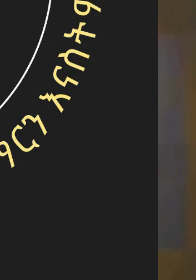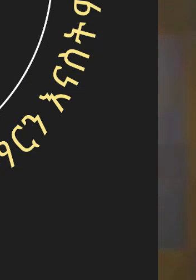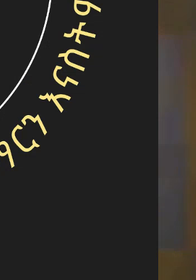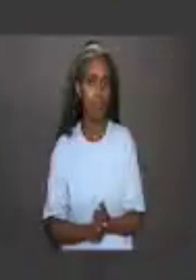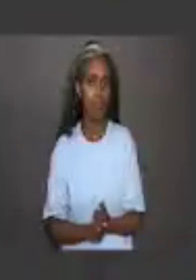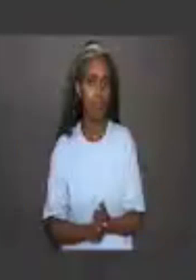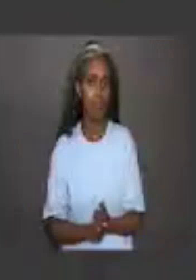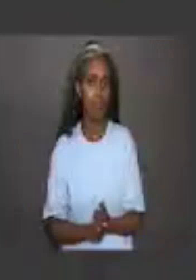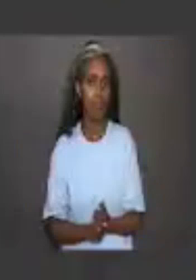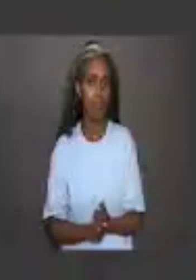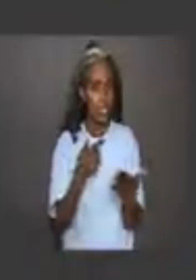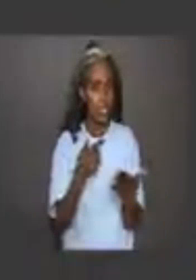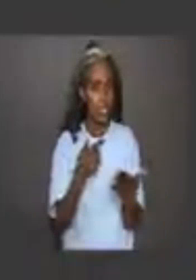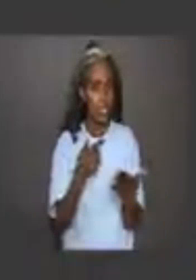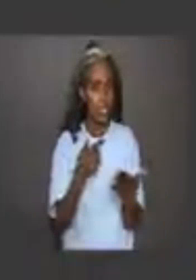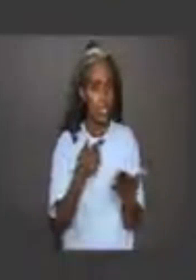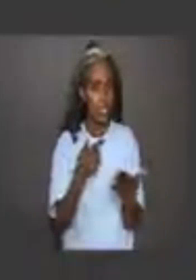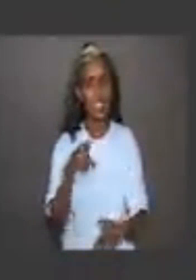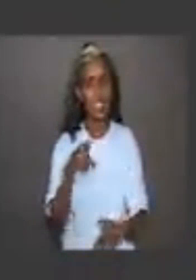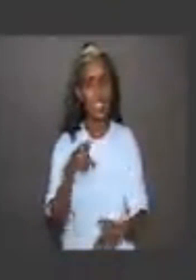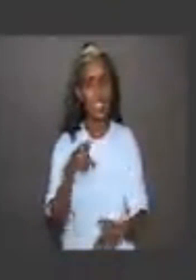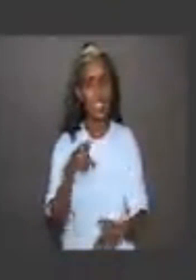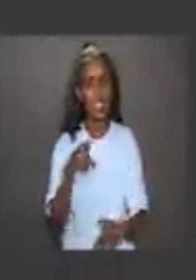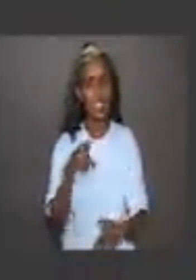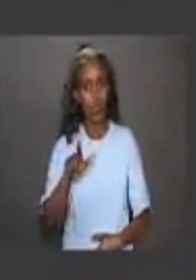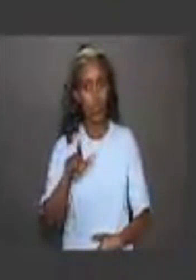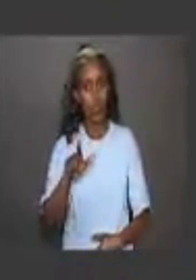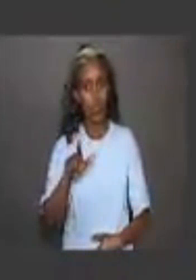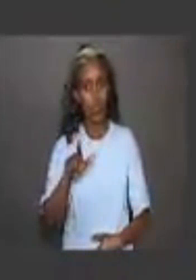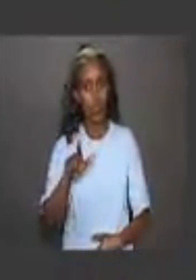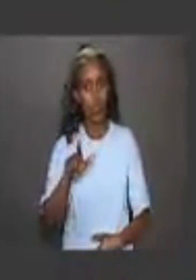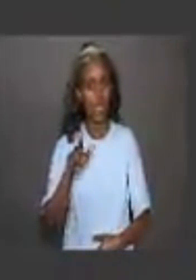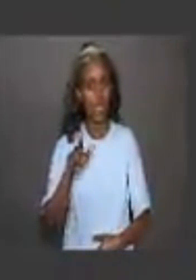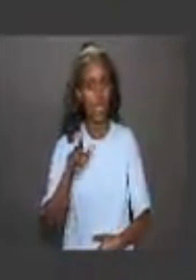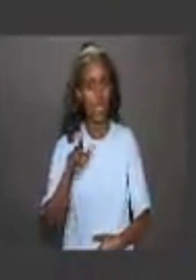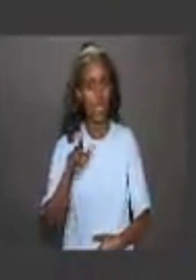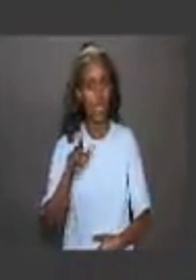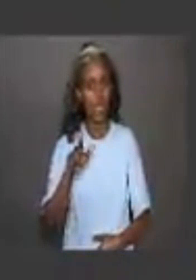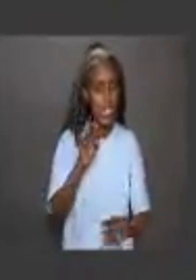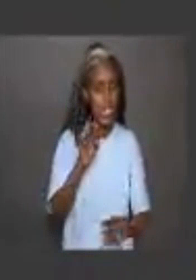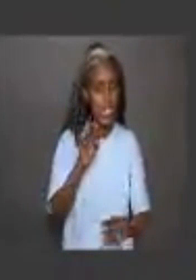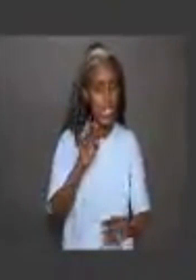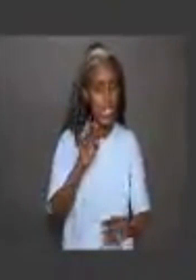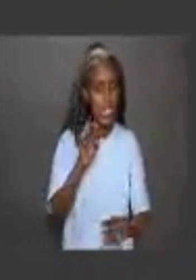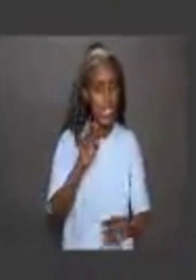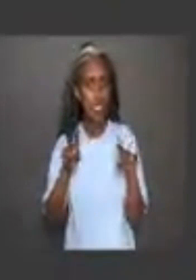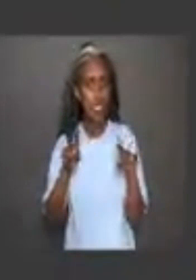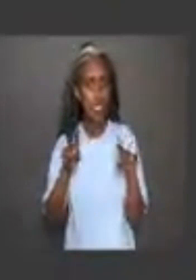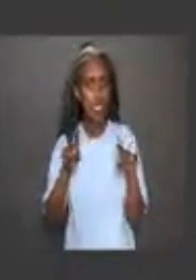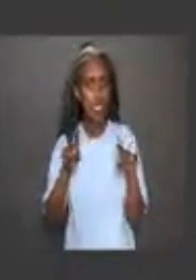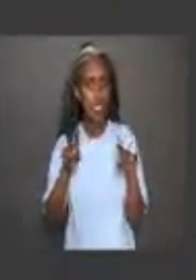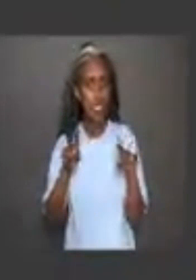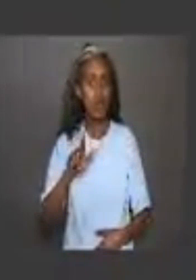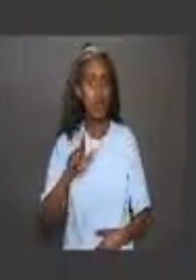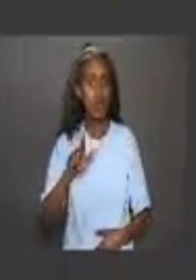Here is a polynomial. Let us find the unique polynomial